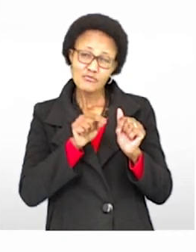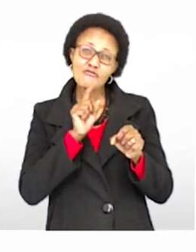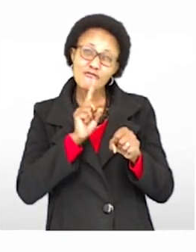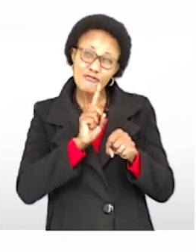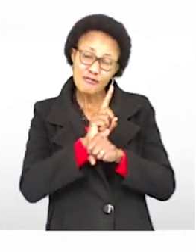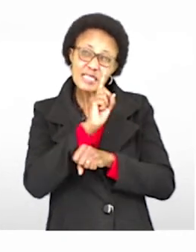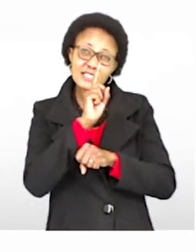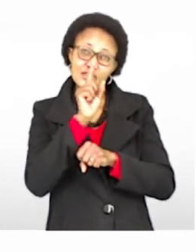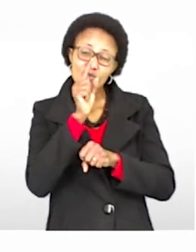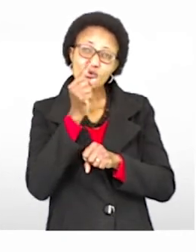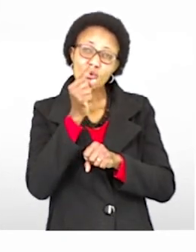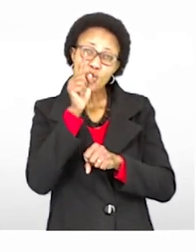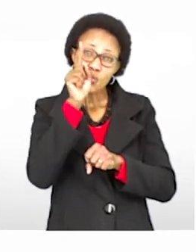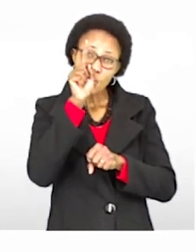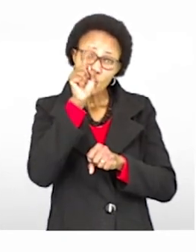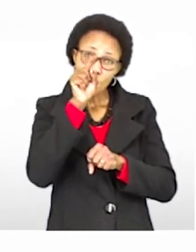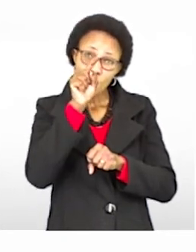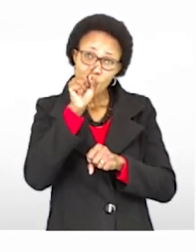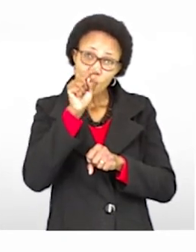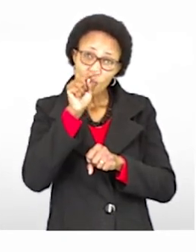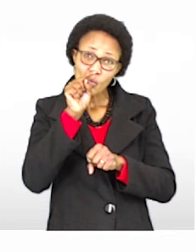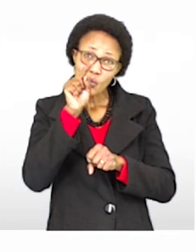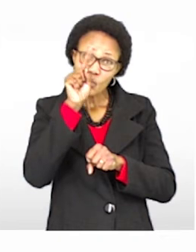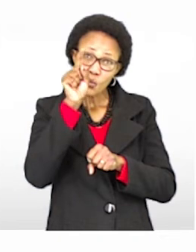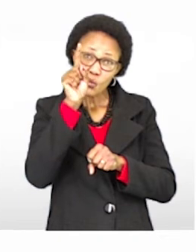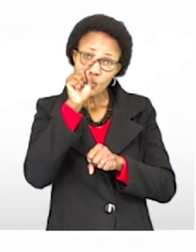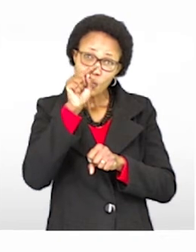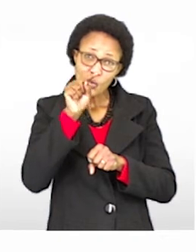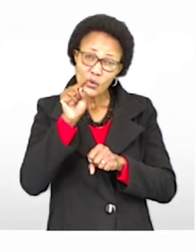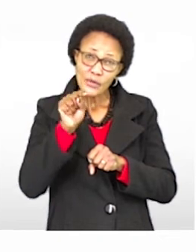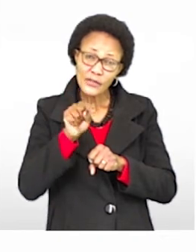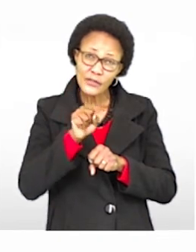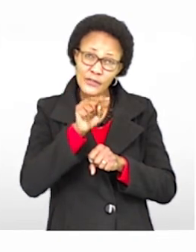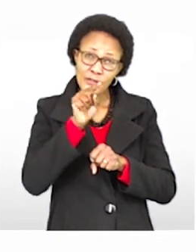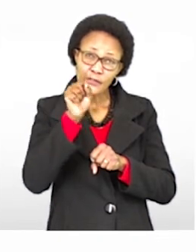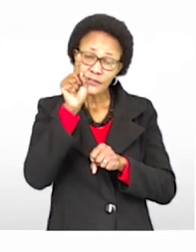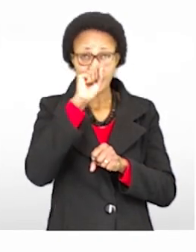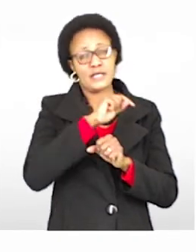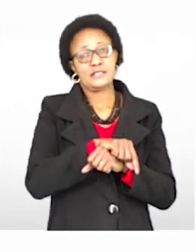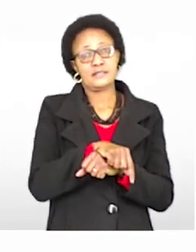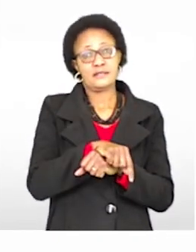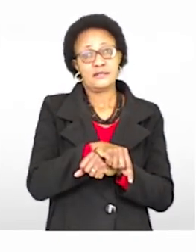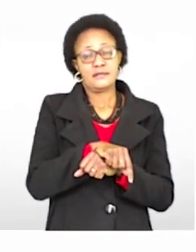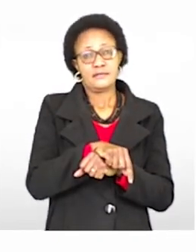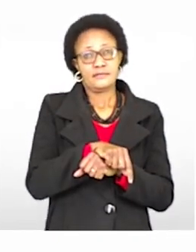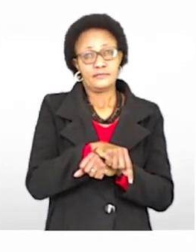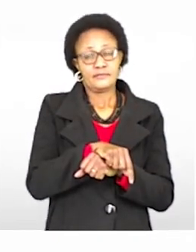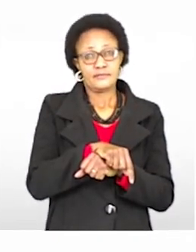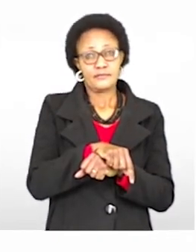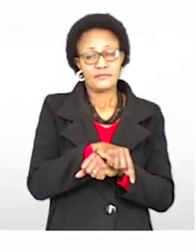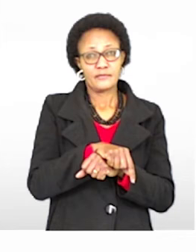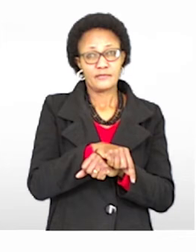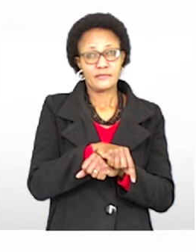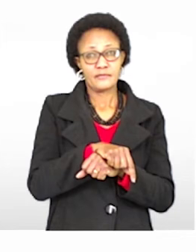there. You can also count the dots so that you don't forget where you're going and where you're coming from. Let's now move on